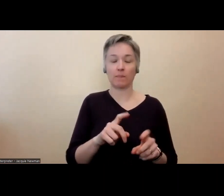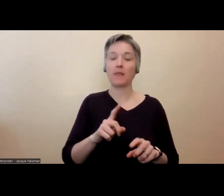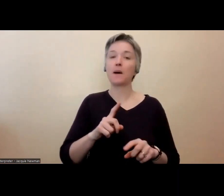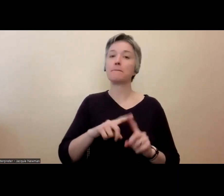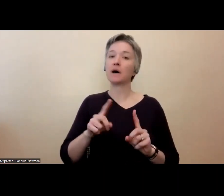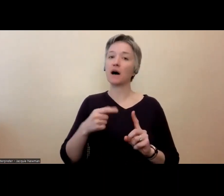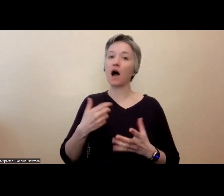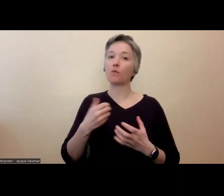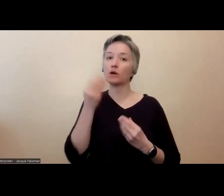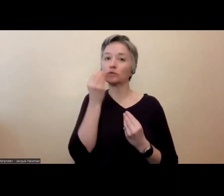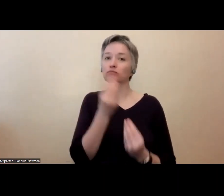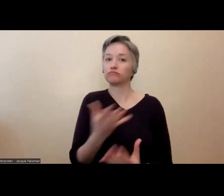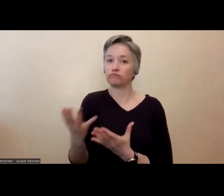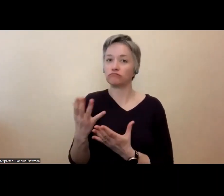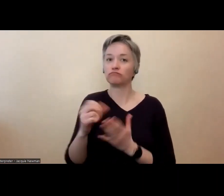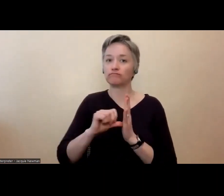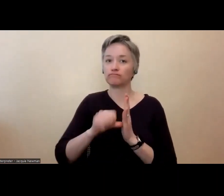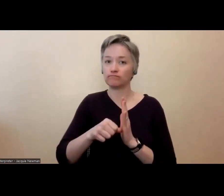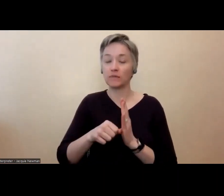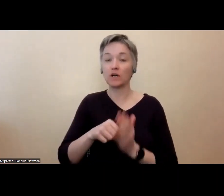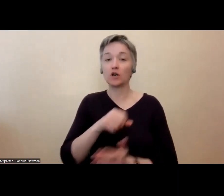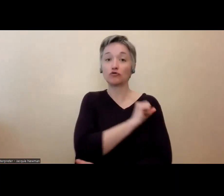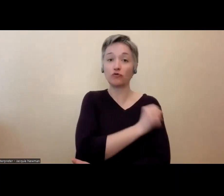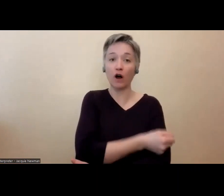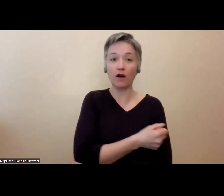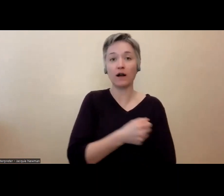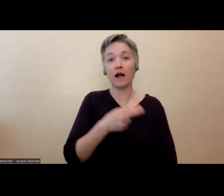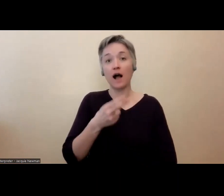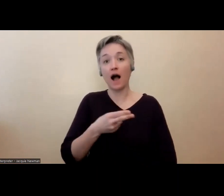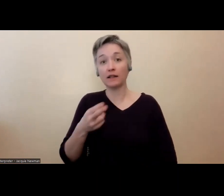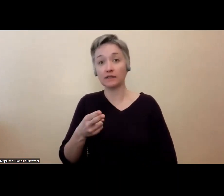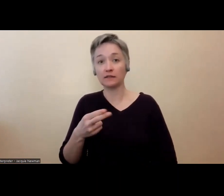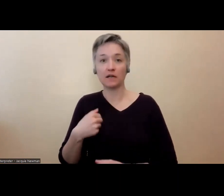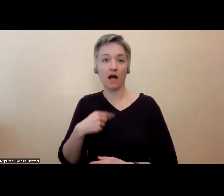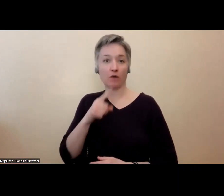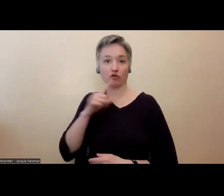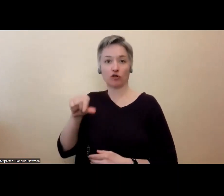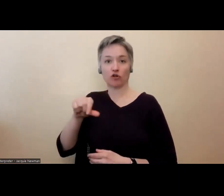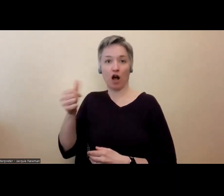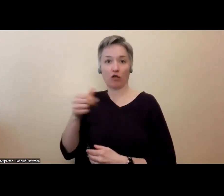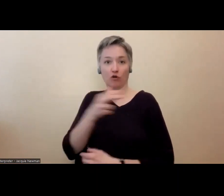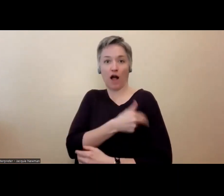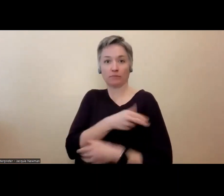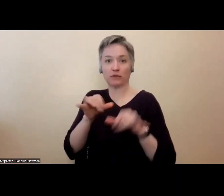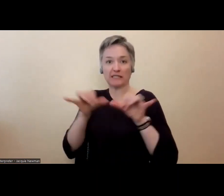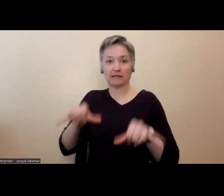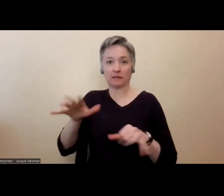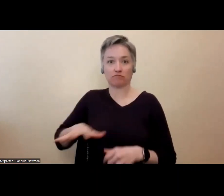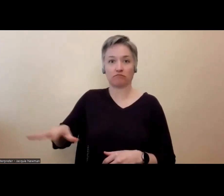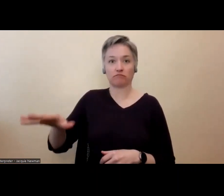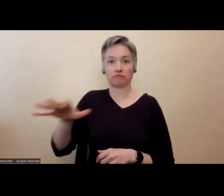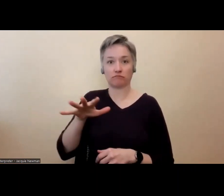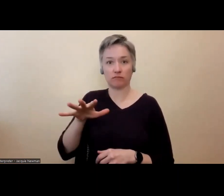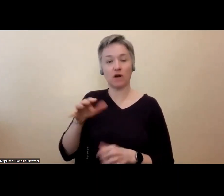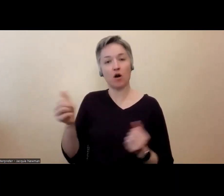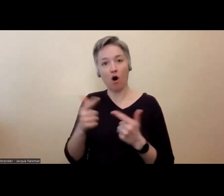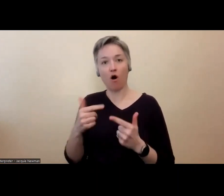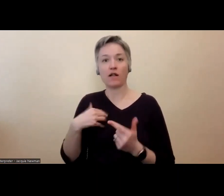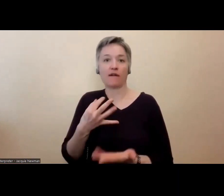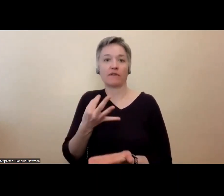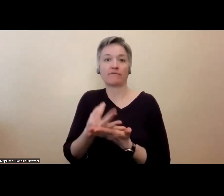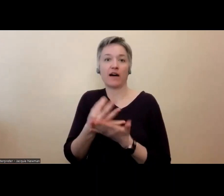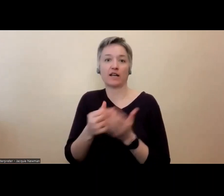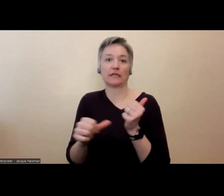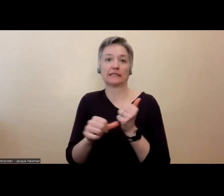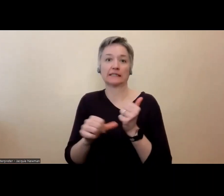that Strong and Highland, and I'm sure the other system in the region, all have financial assistance